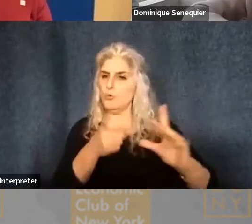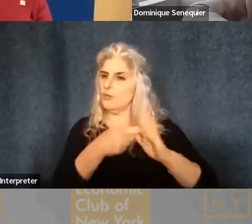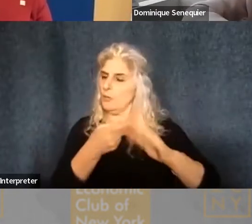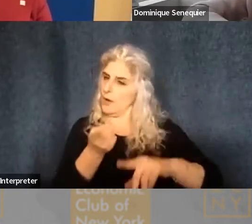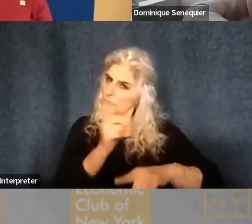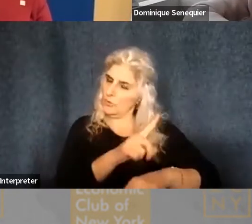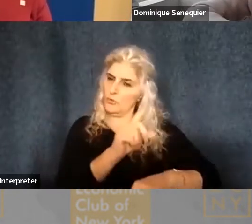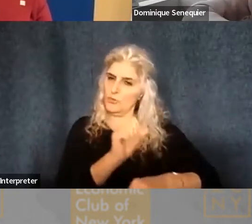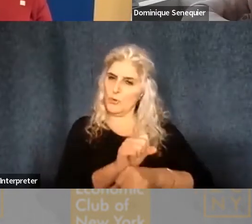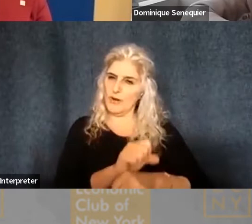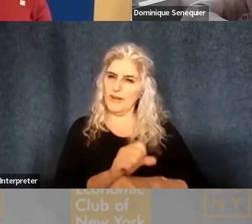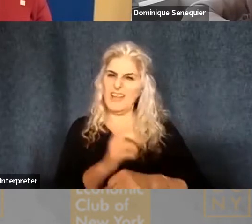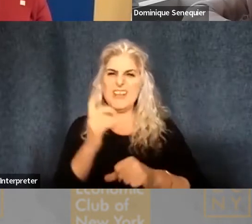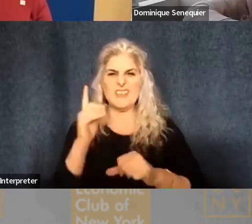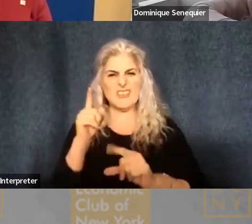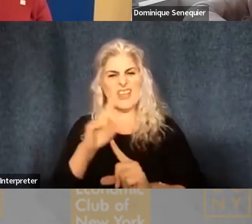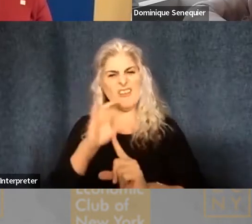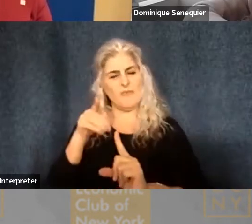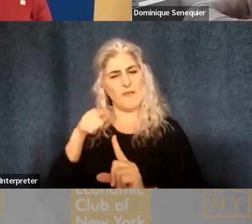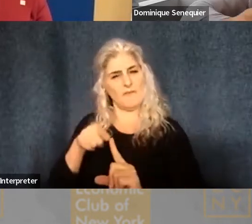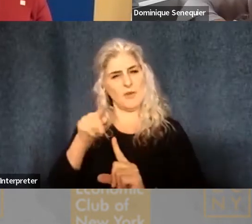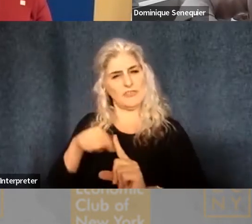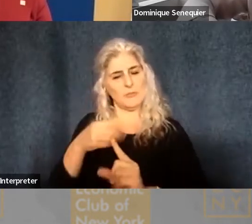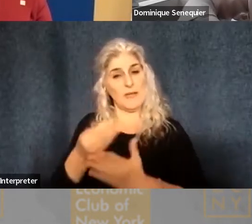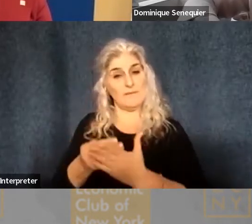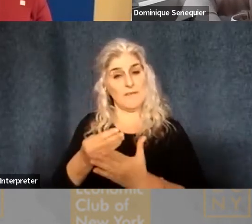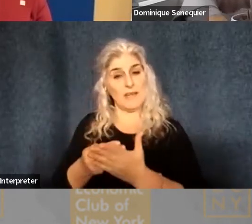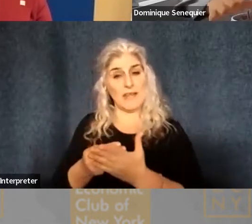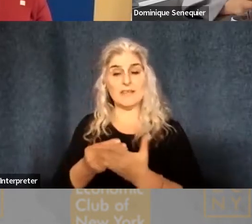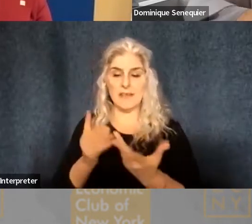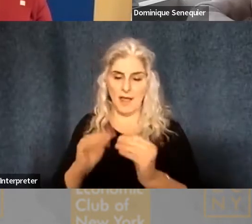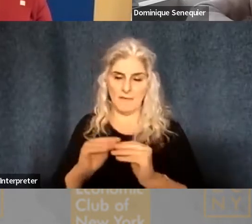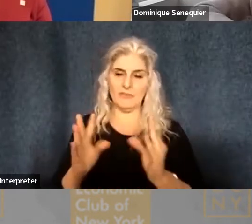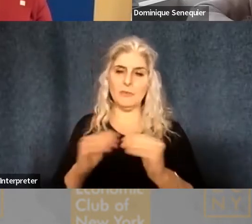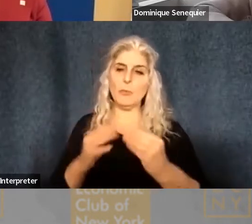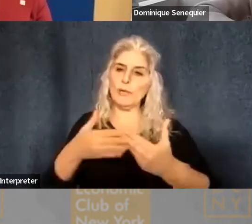finance, which is easier for home working,